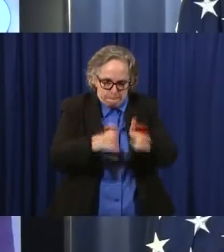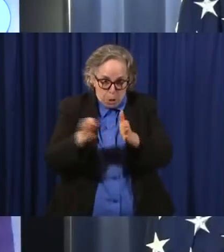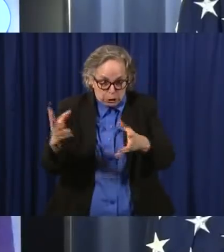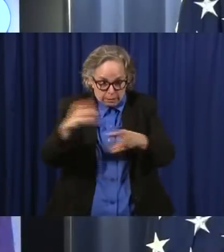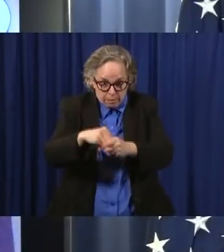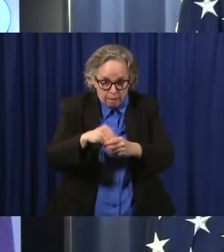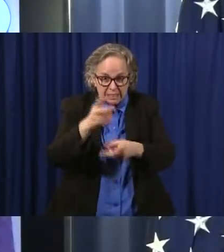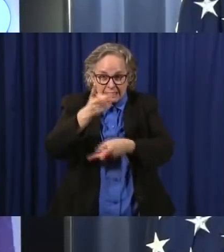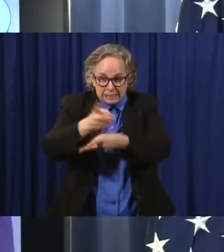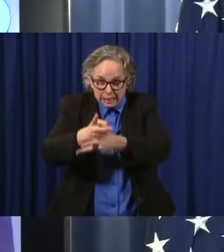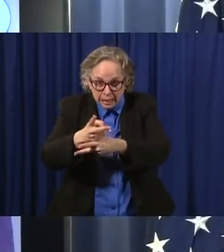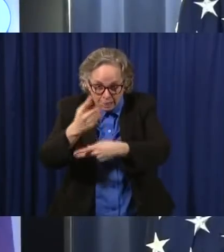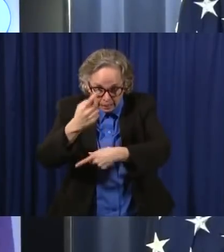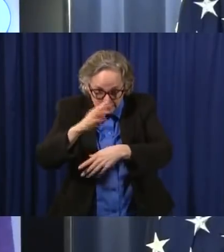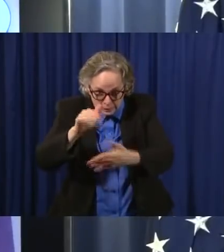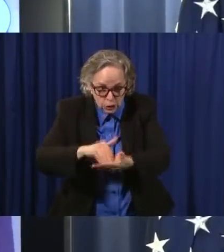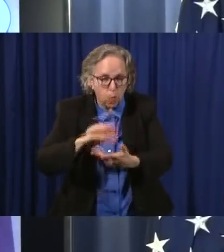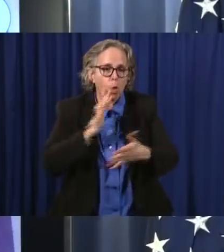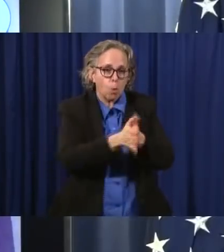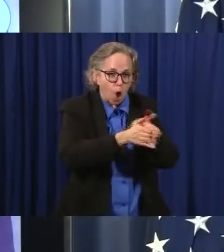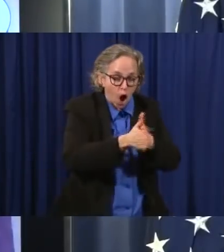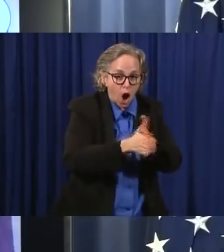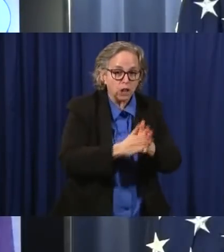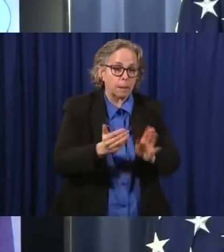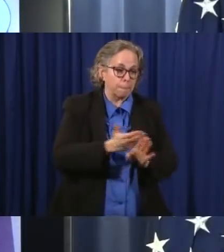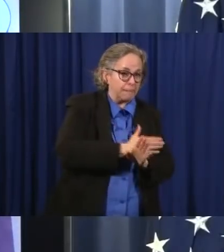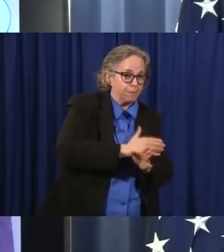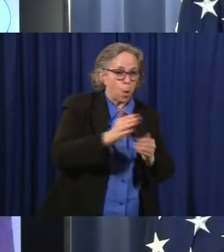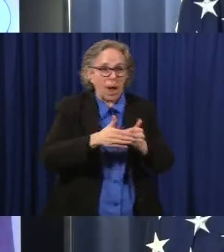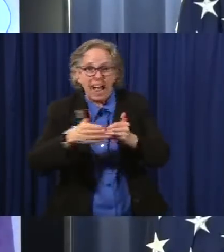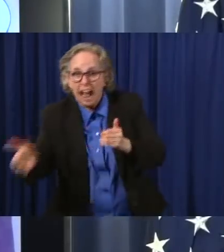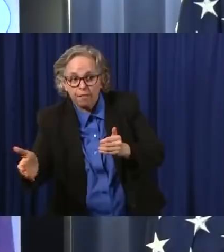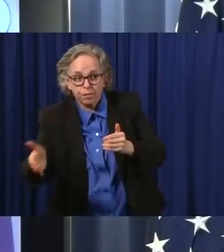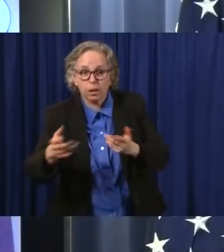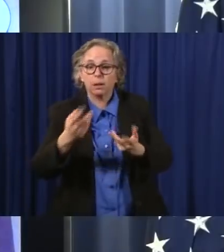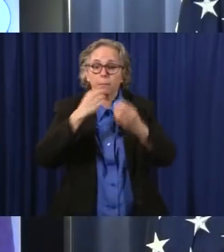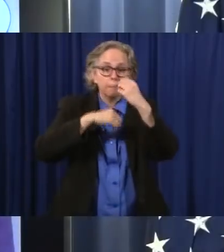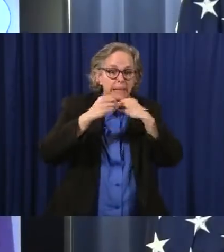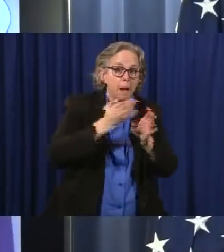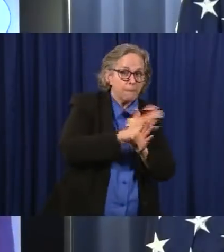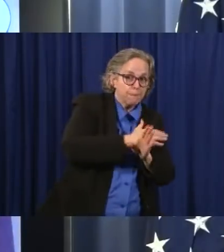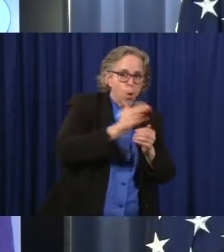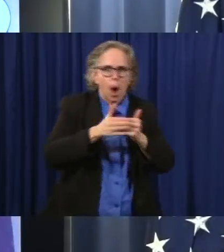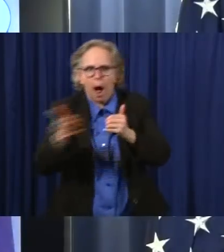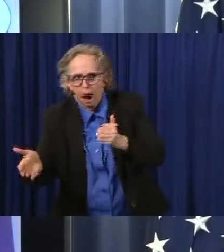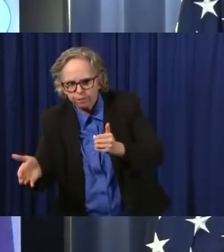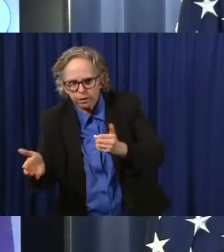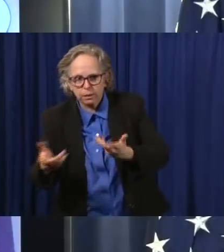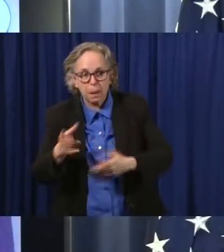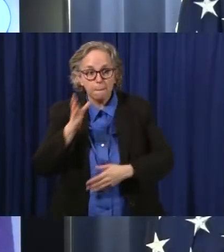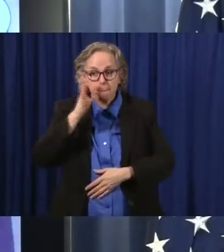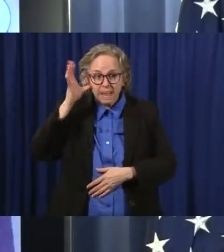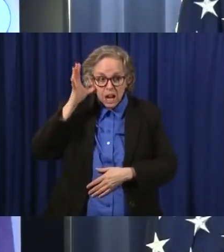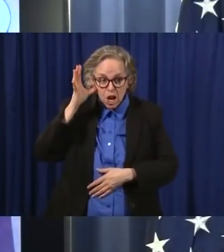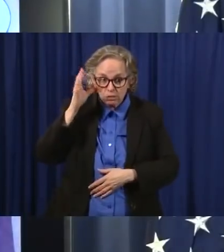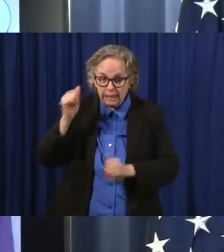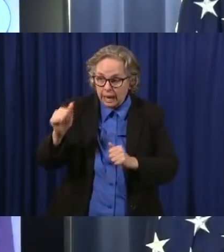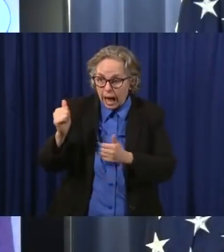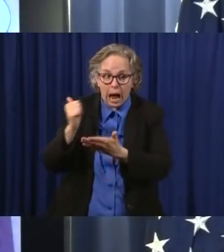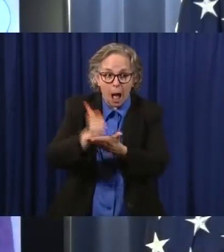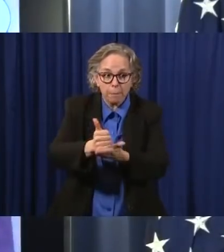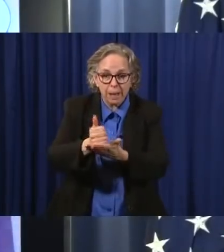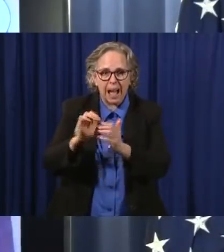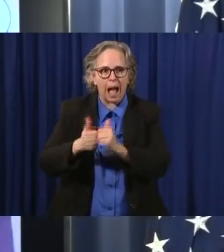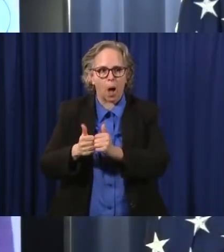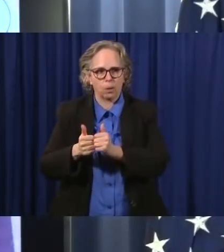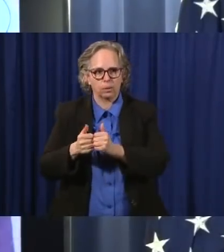after meals, after play, and many more times. And so parents can help by getting their little ones used to doing that at